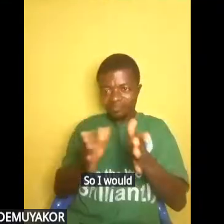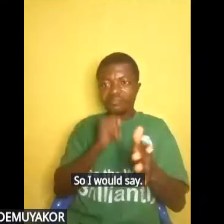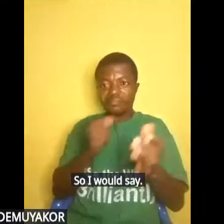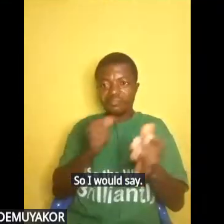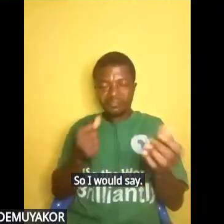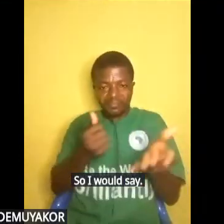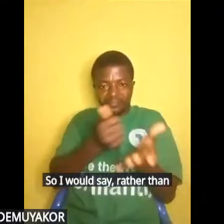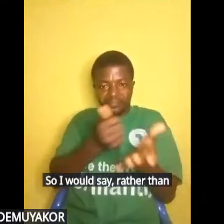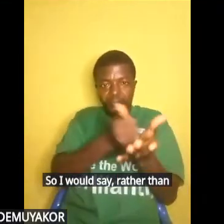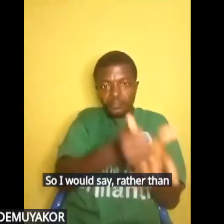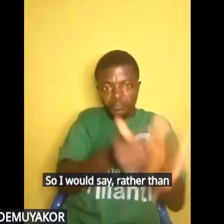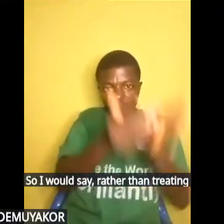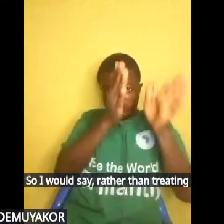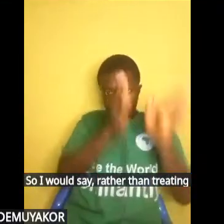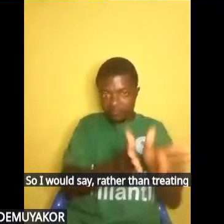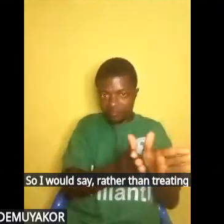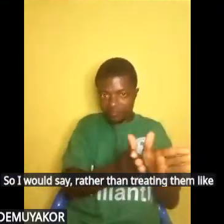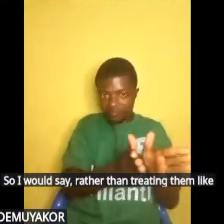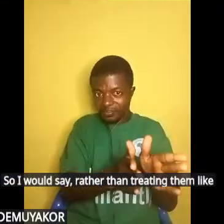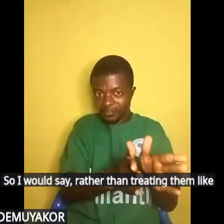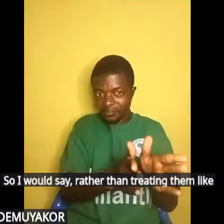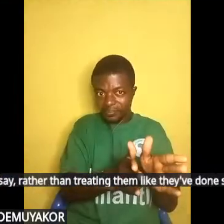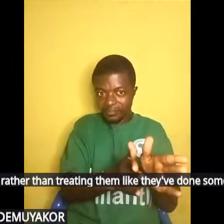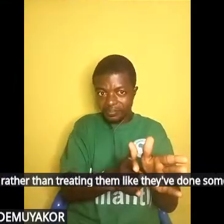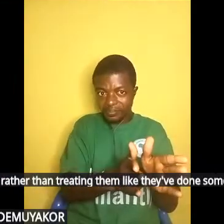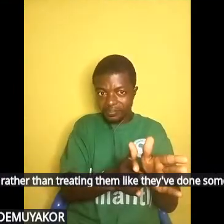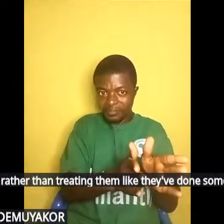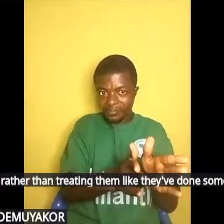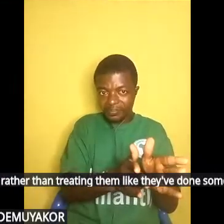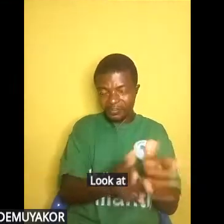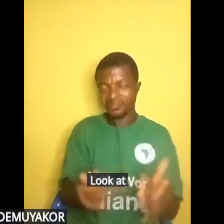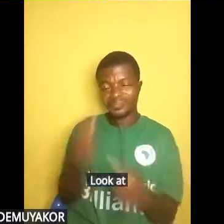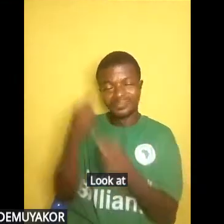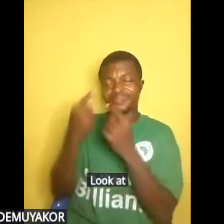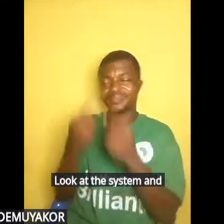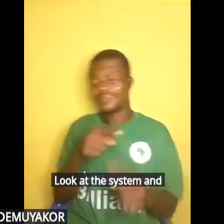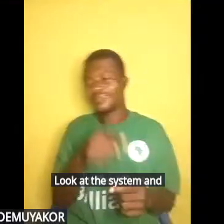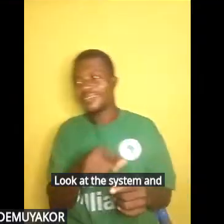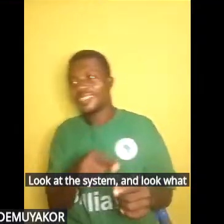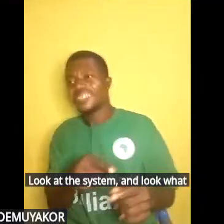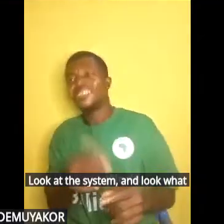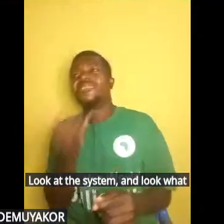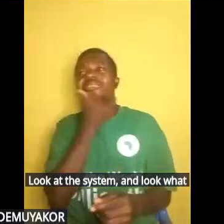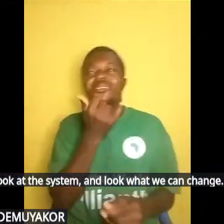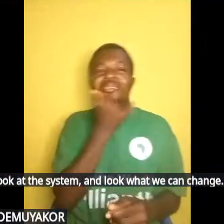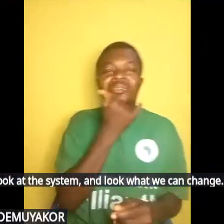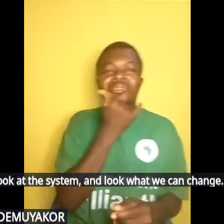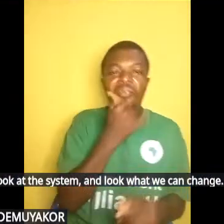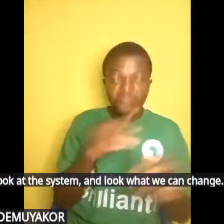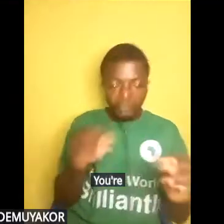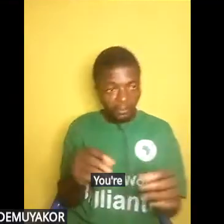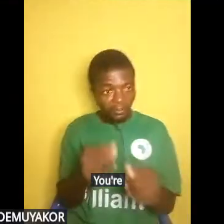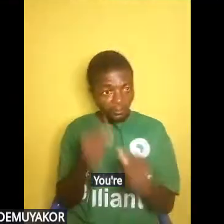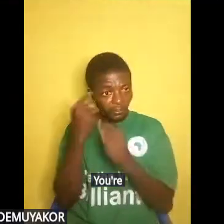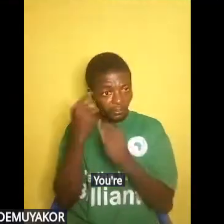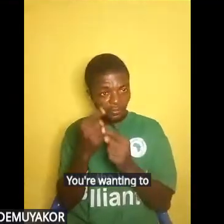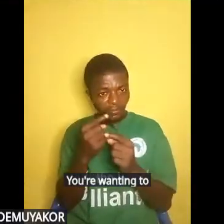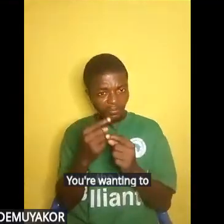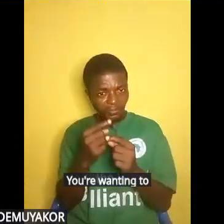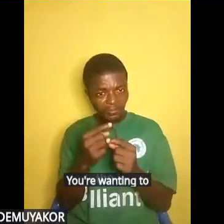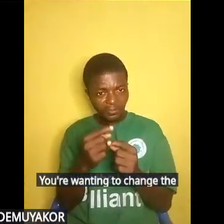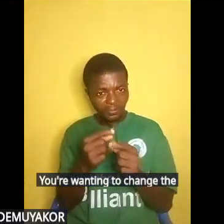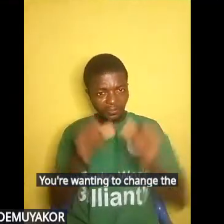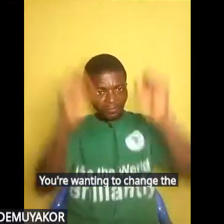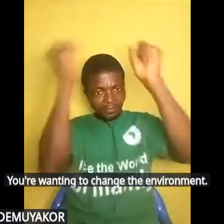than treating them like they've done something wrong, look at the system and look what we can change. You're wanting to change the